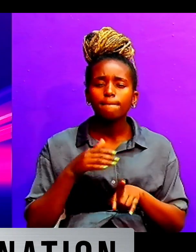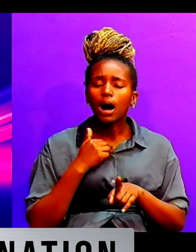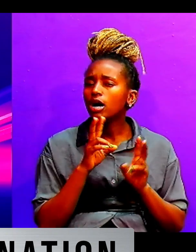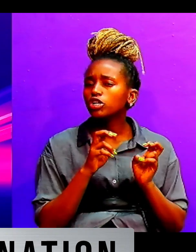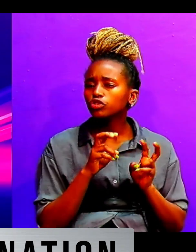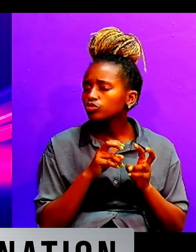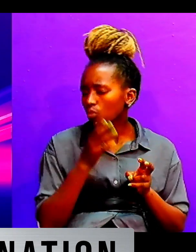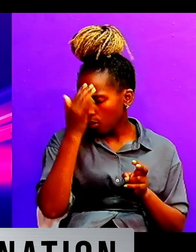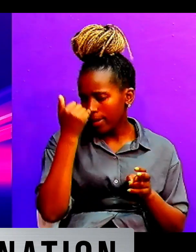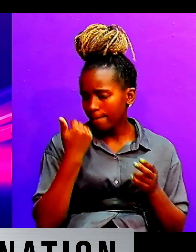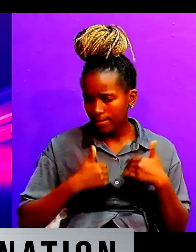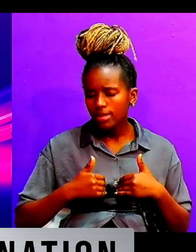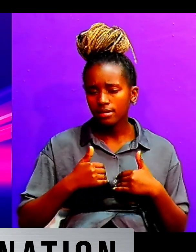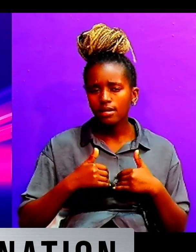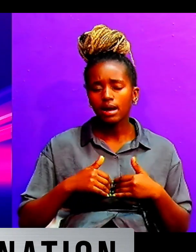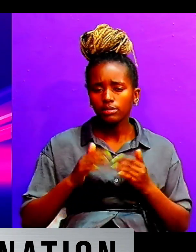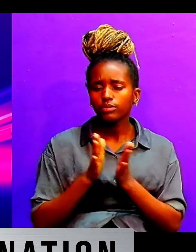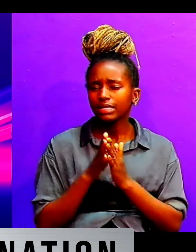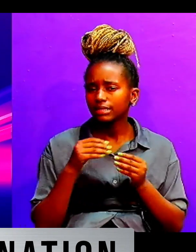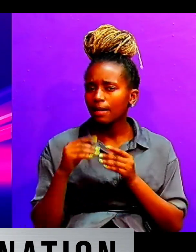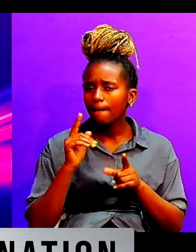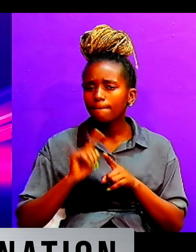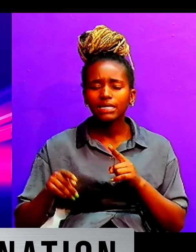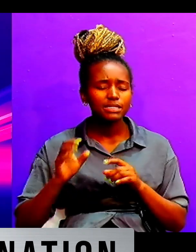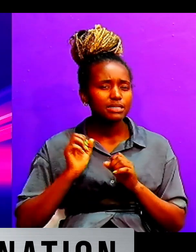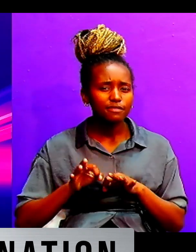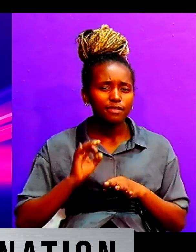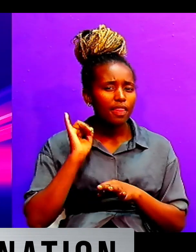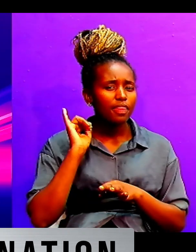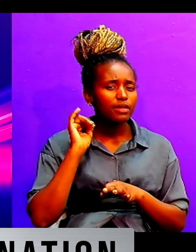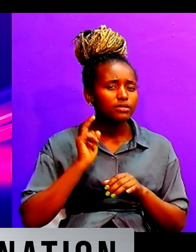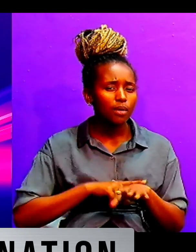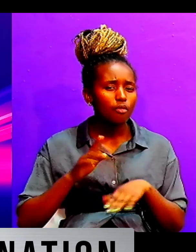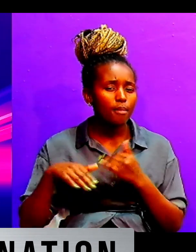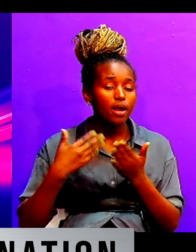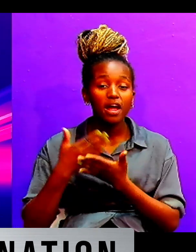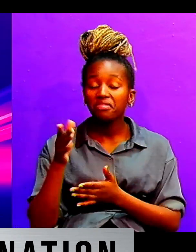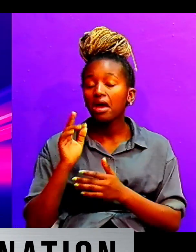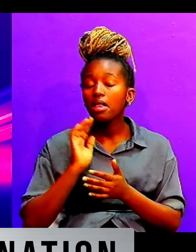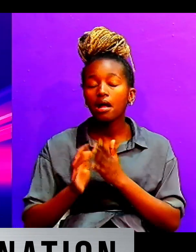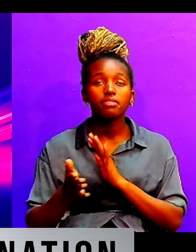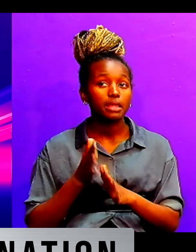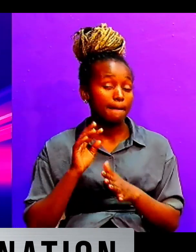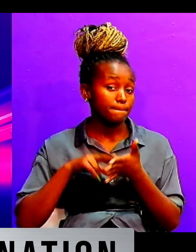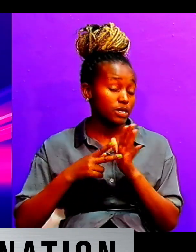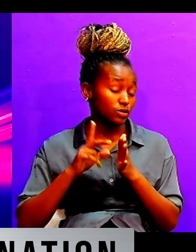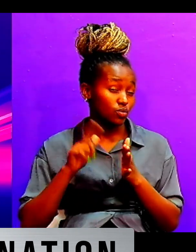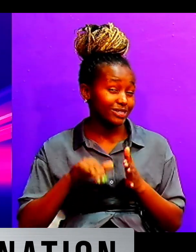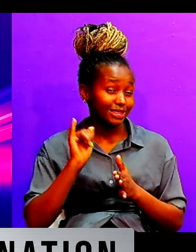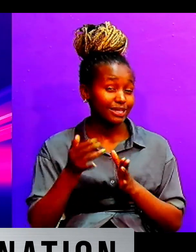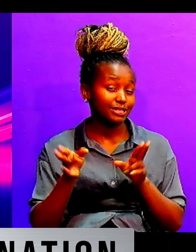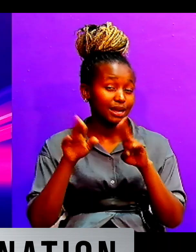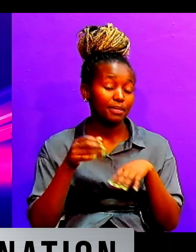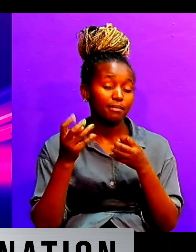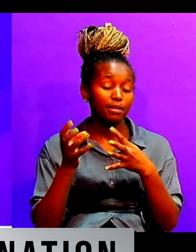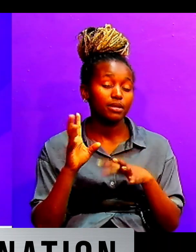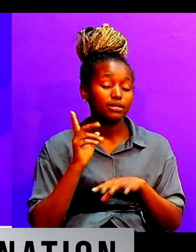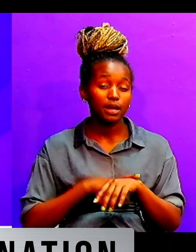So, and these things happens a lot within political parties. So if you are a sharp mind in a political party,